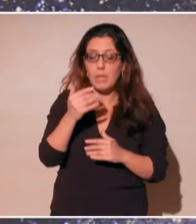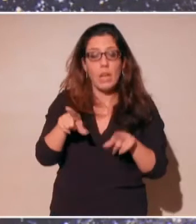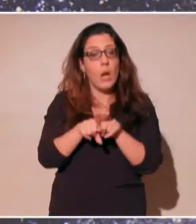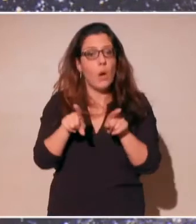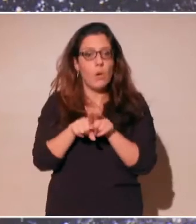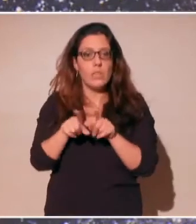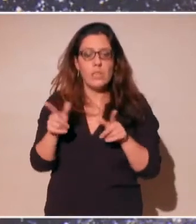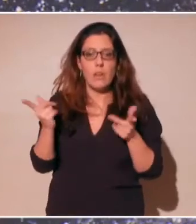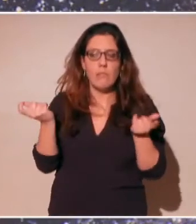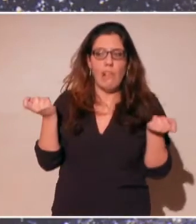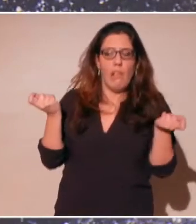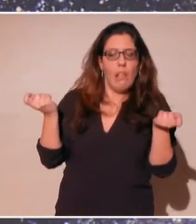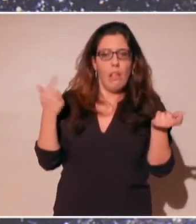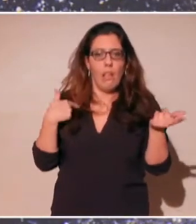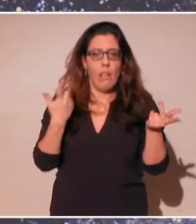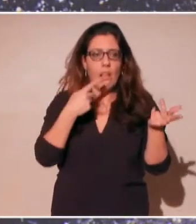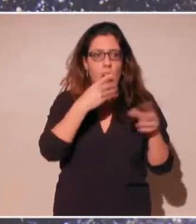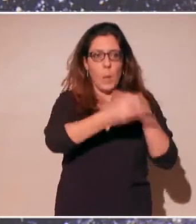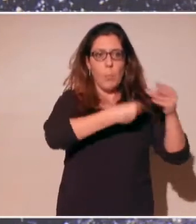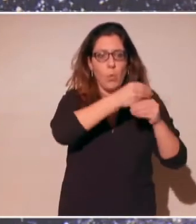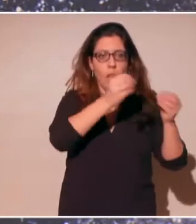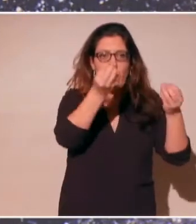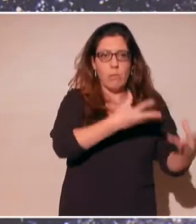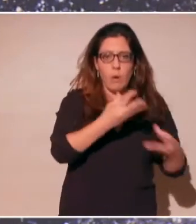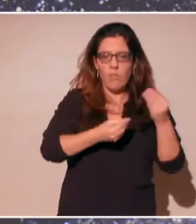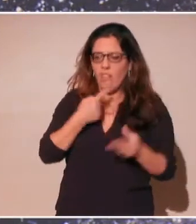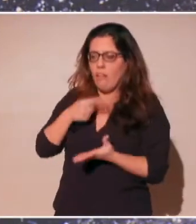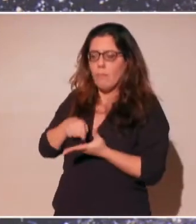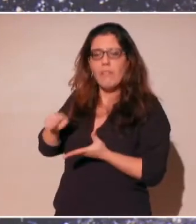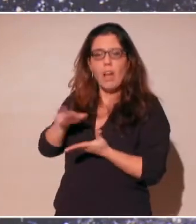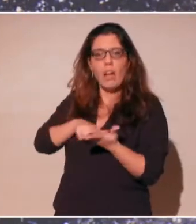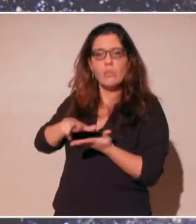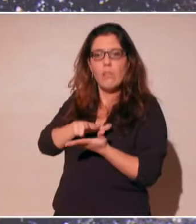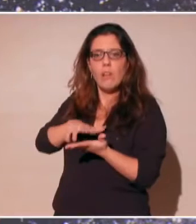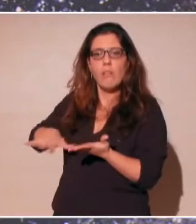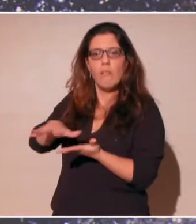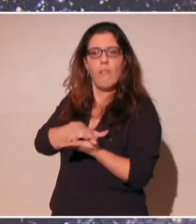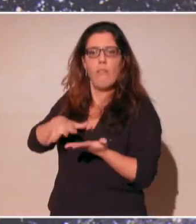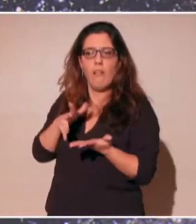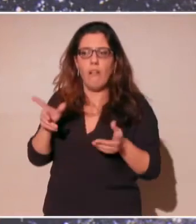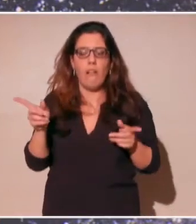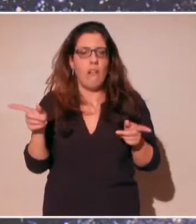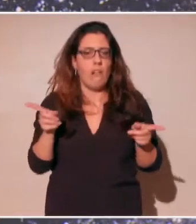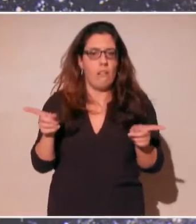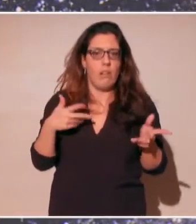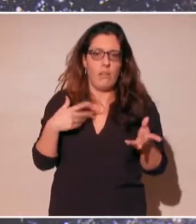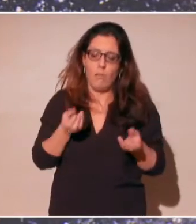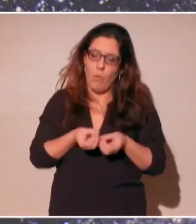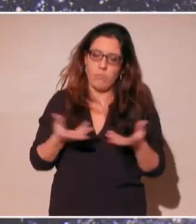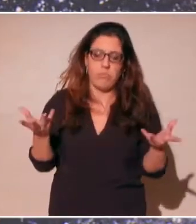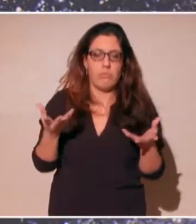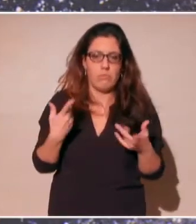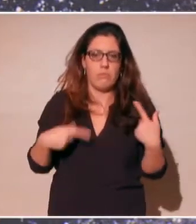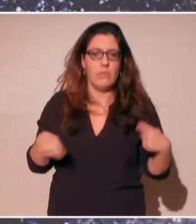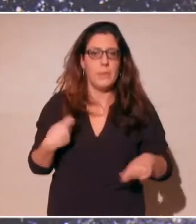how transparency and fairness, but also how these questions concerning regional and national preferences be